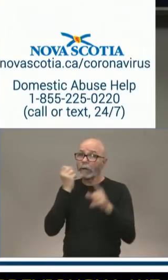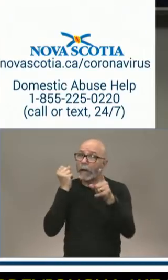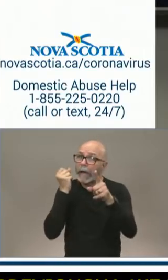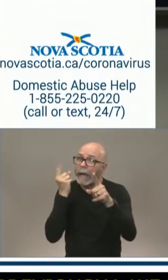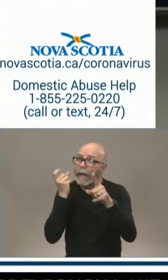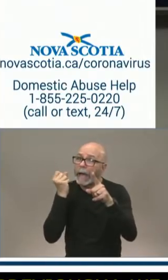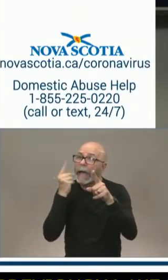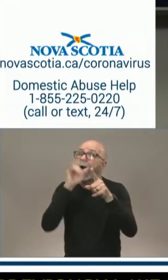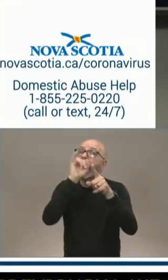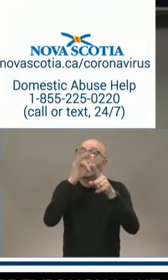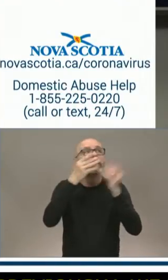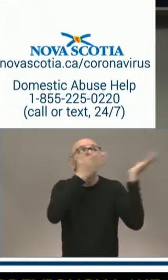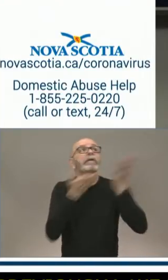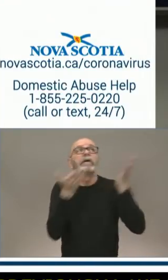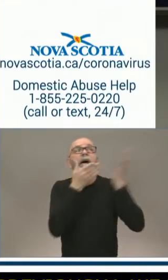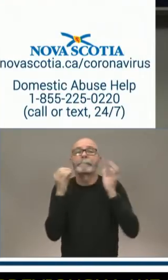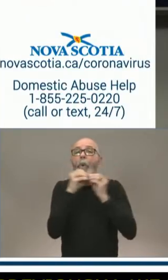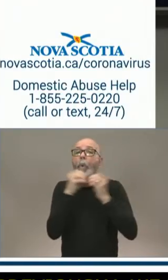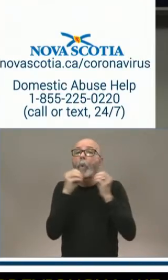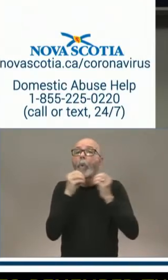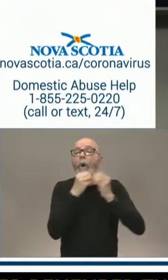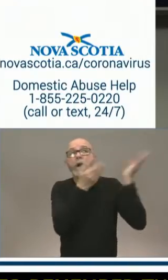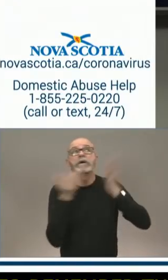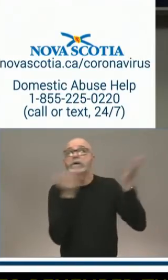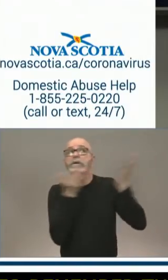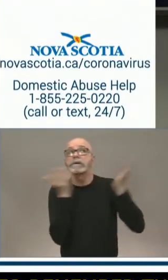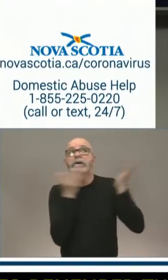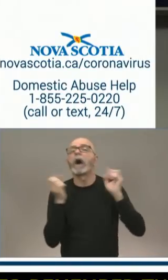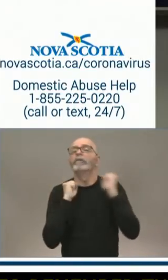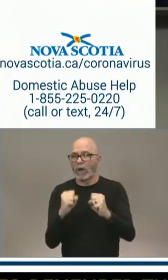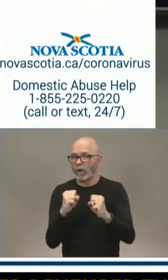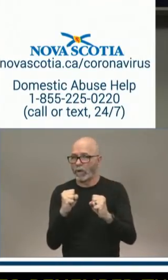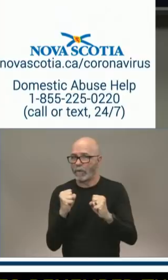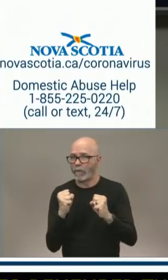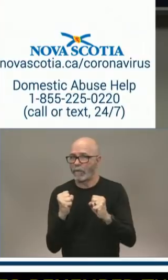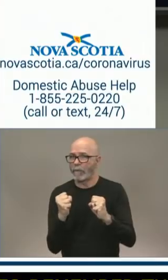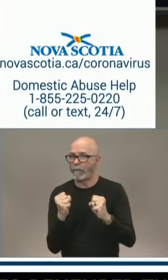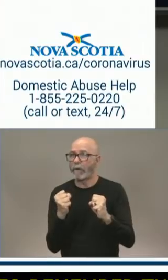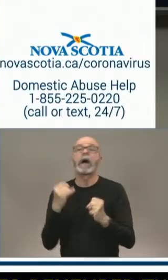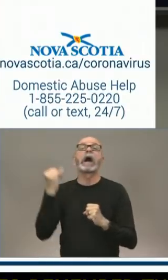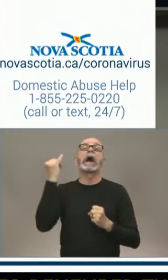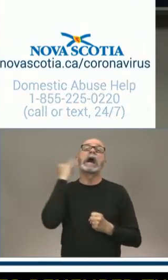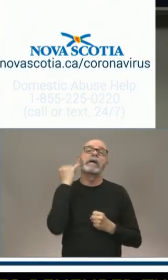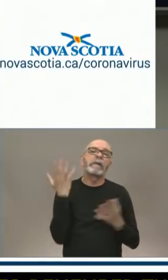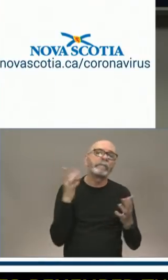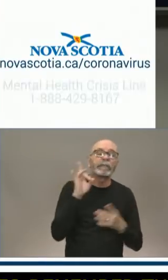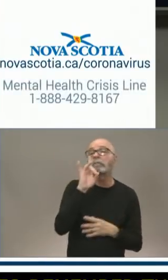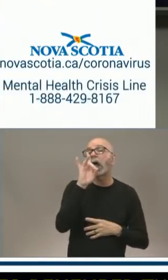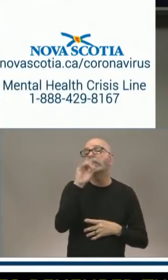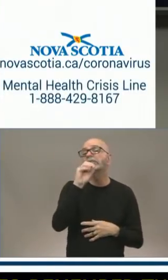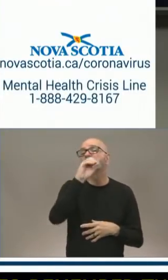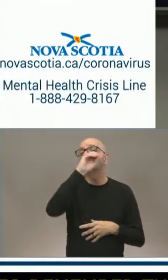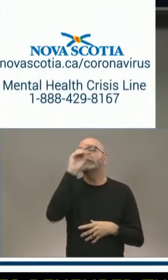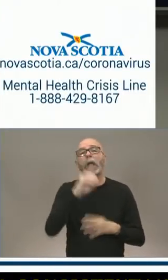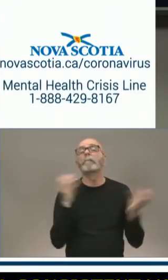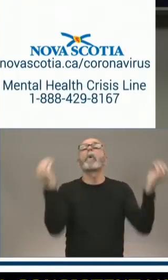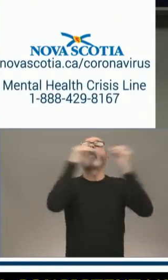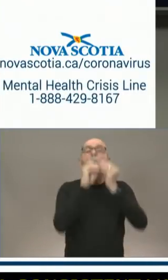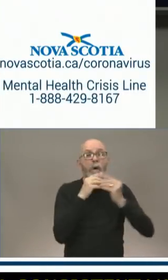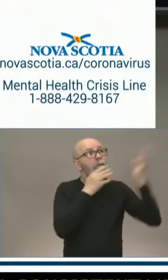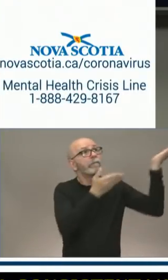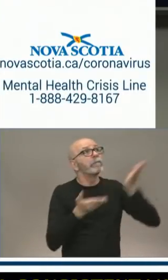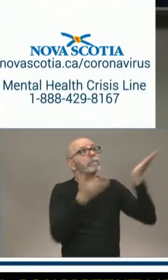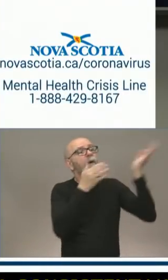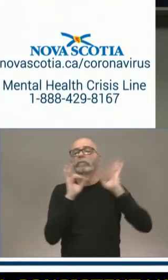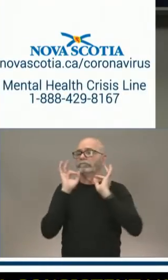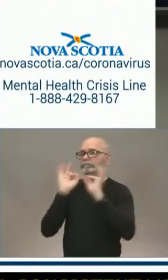of course, if more Nova Scotians want vaccine than our planning number of 80%, and I certainly hope that is the case, then